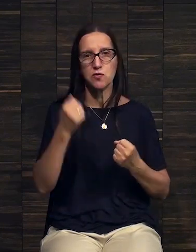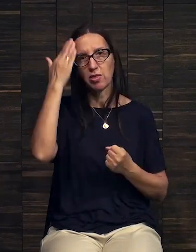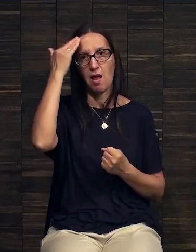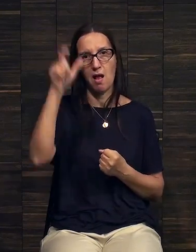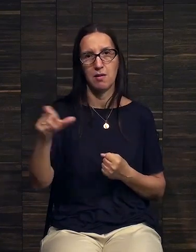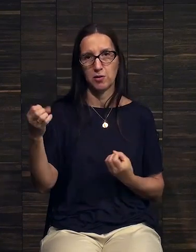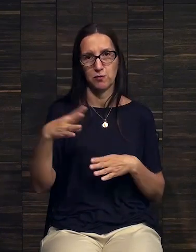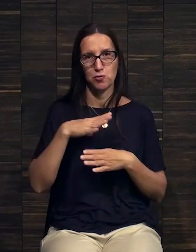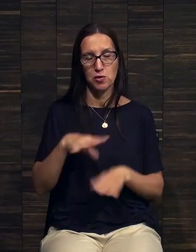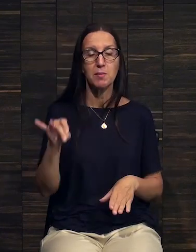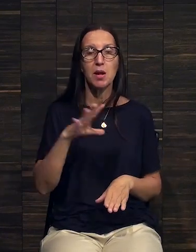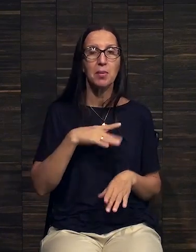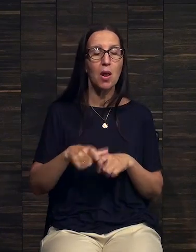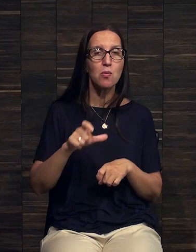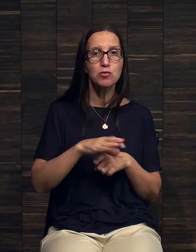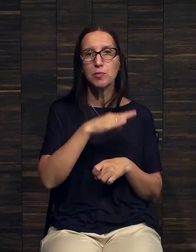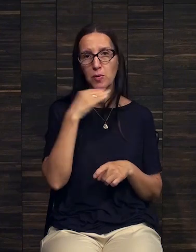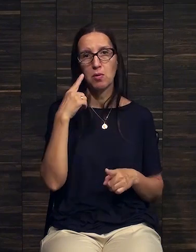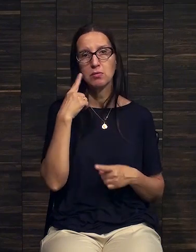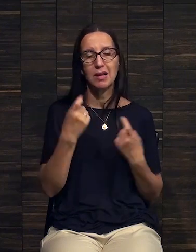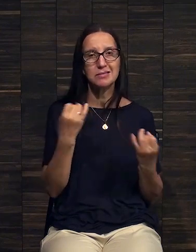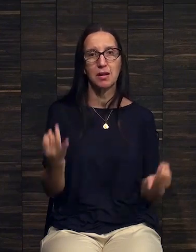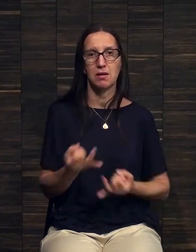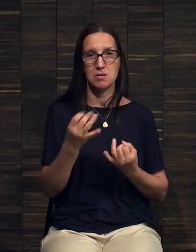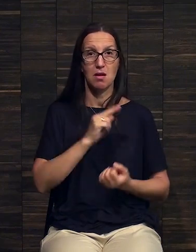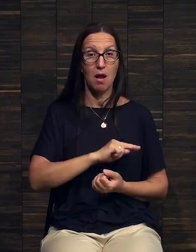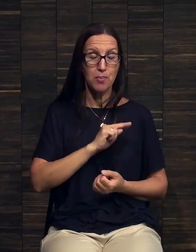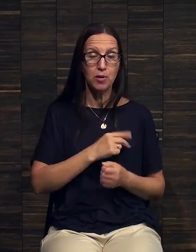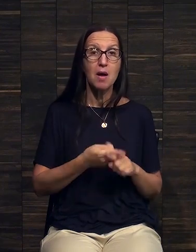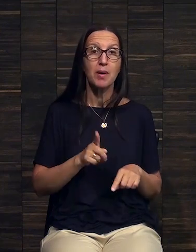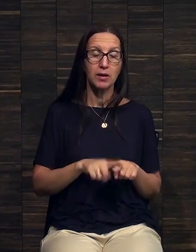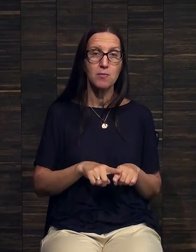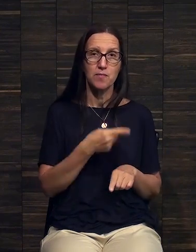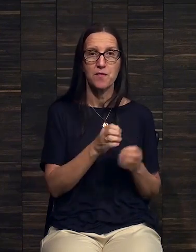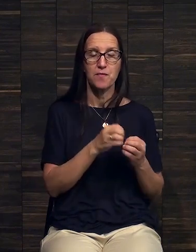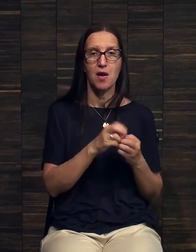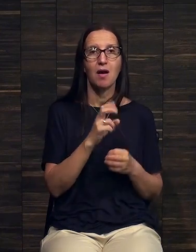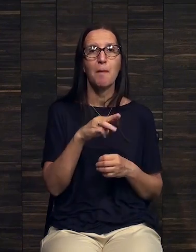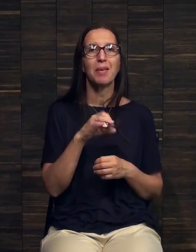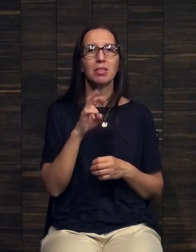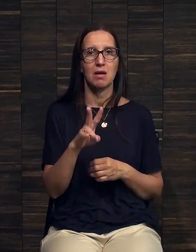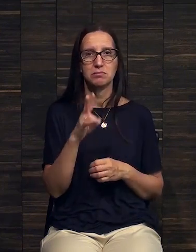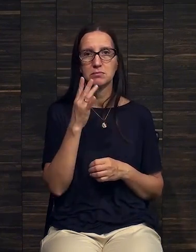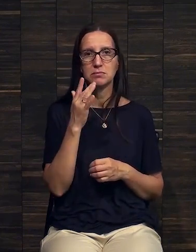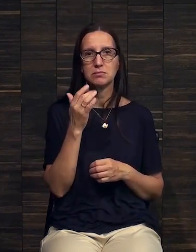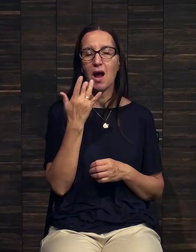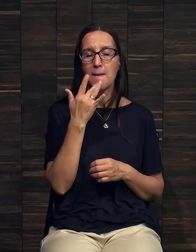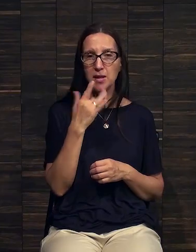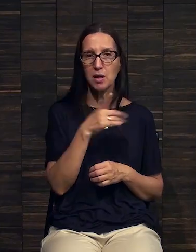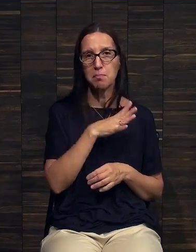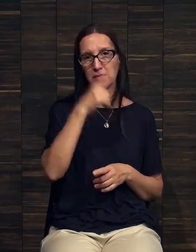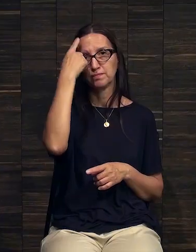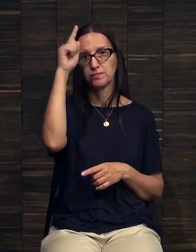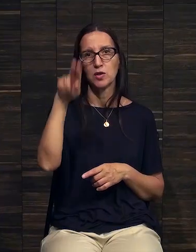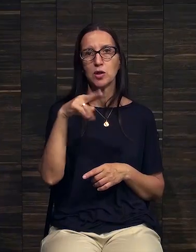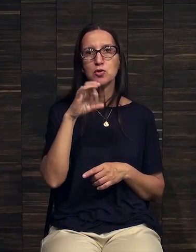they didn't have established talents and plenty of interesting work. Joe